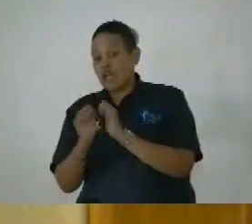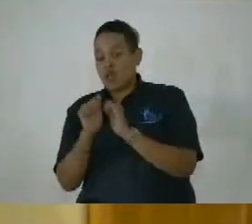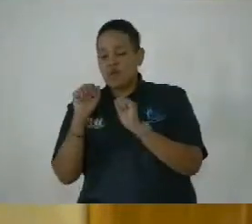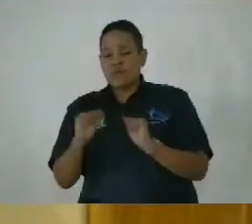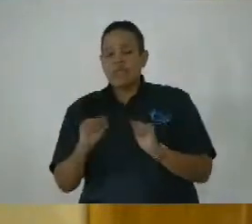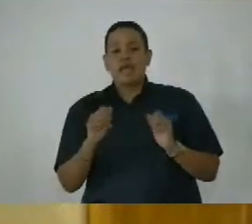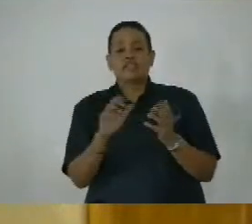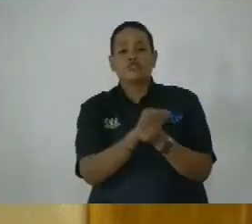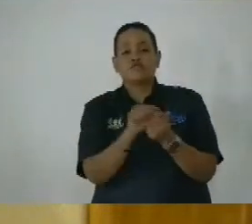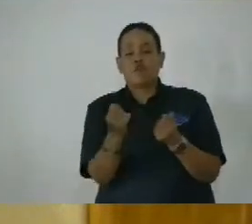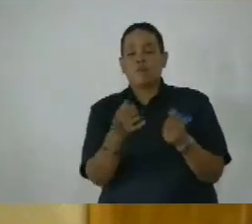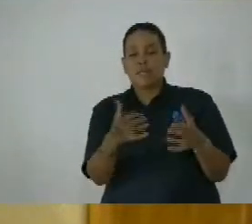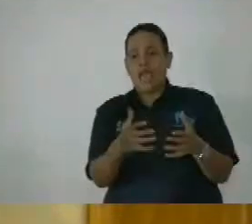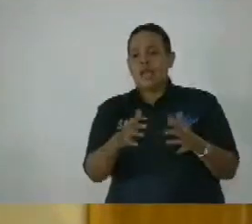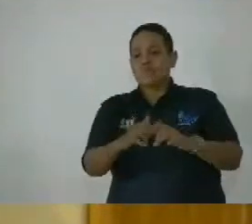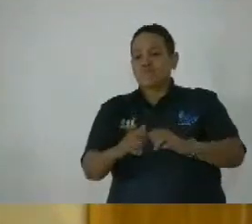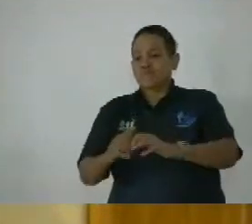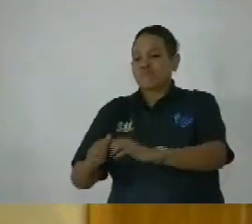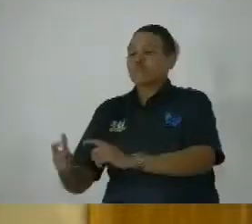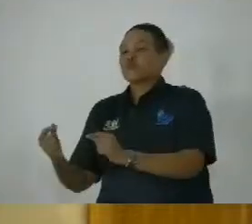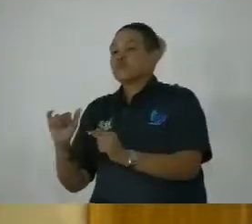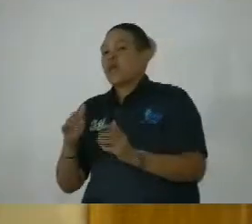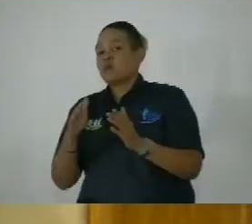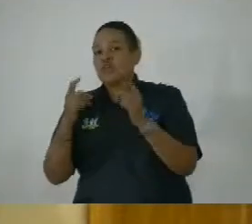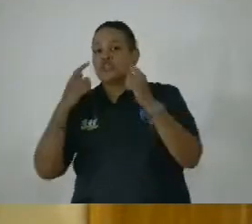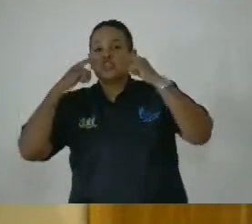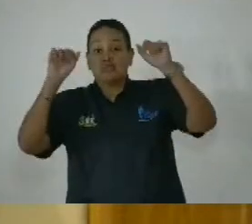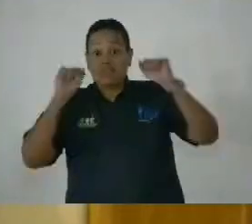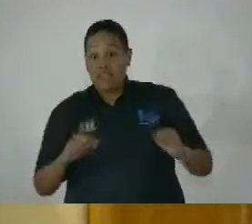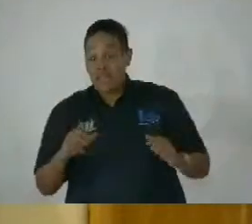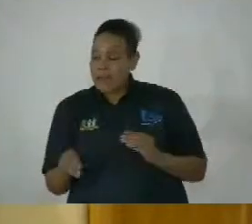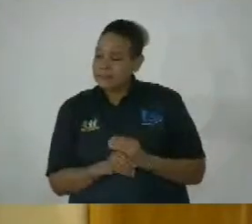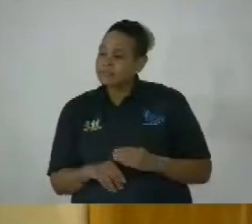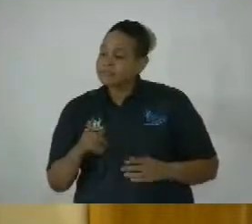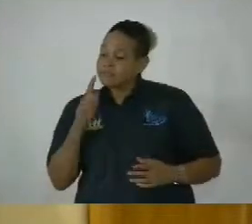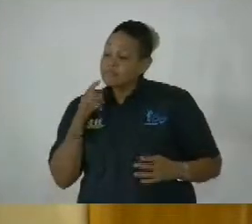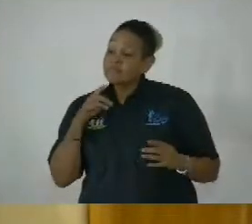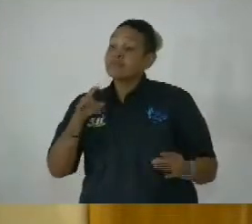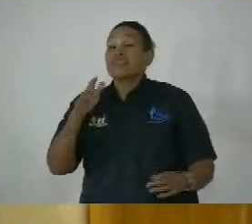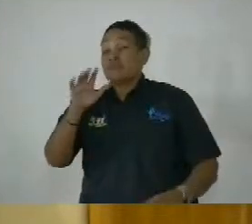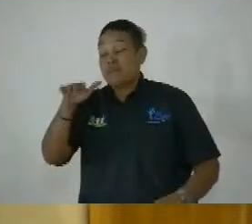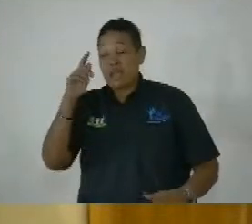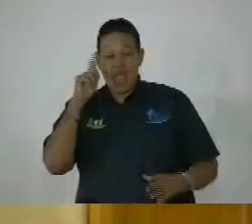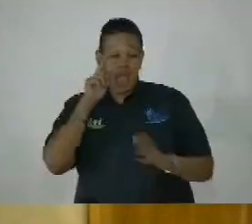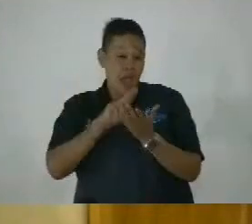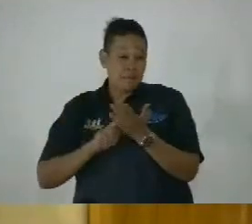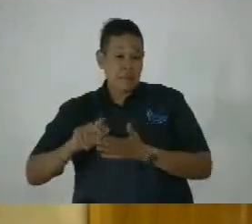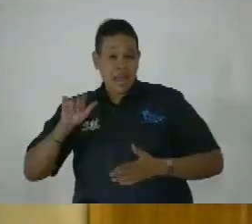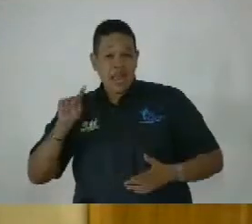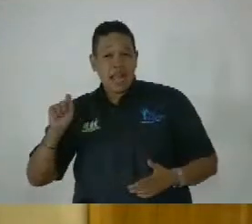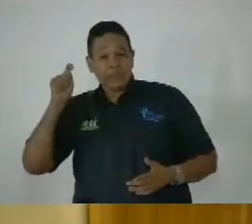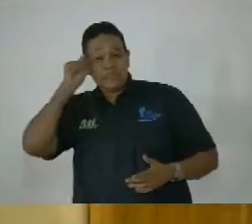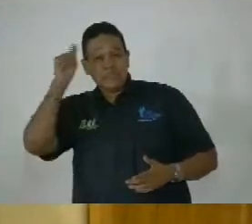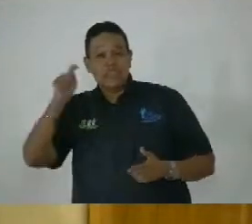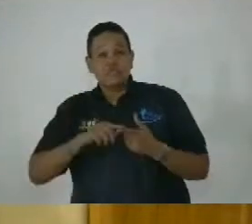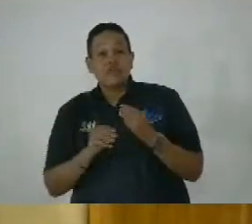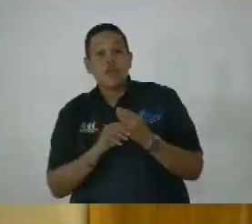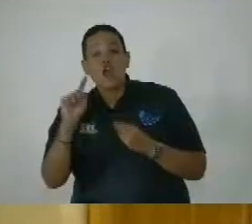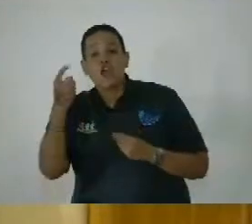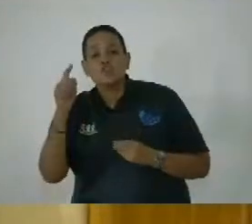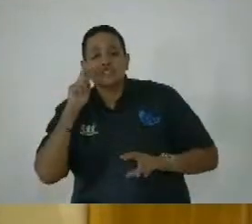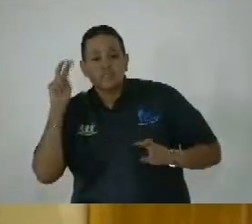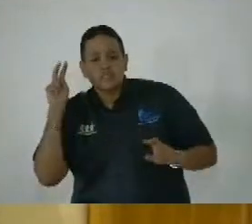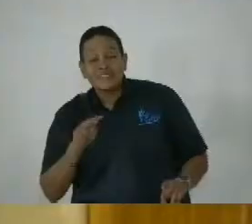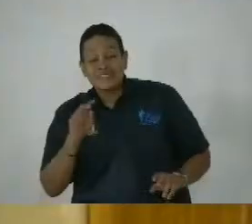gang and successfully do it in that way. His seminal application of the lattice theory and the theory of ordered sets, originally to address